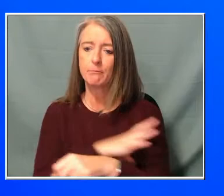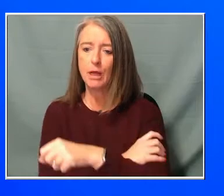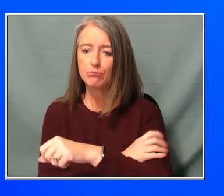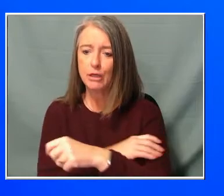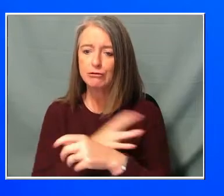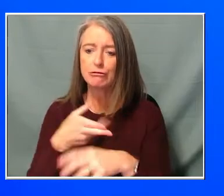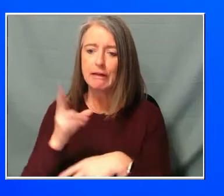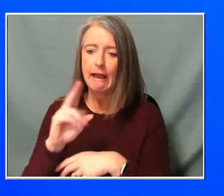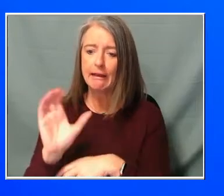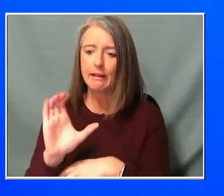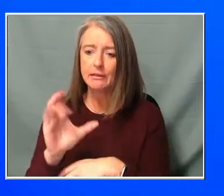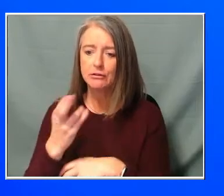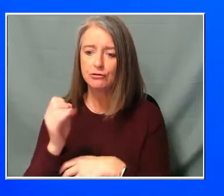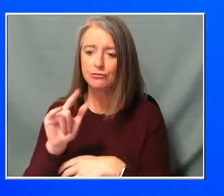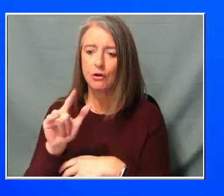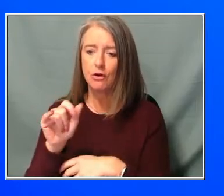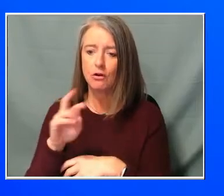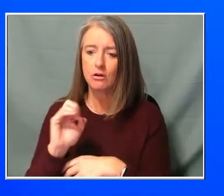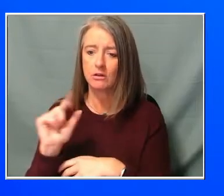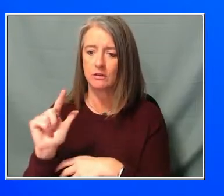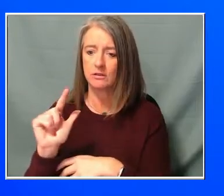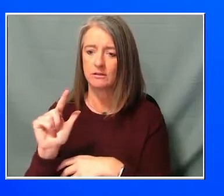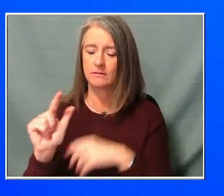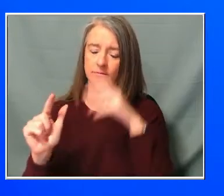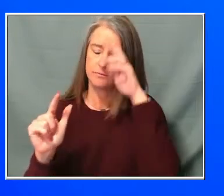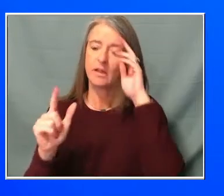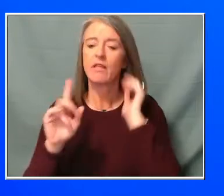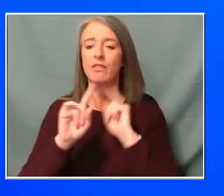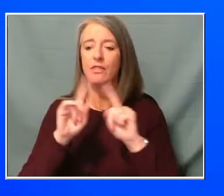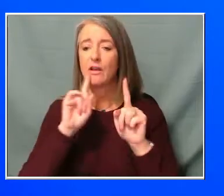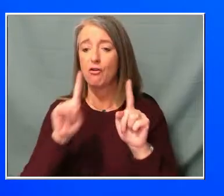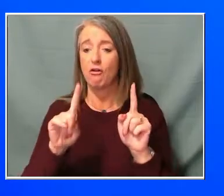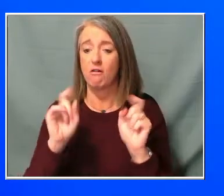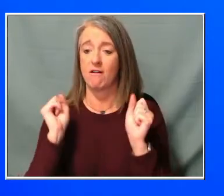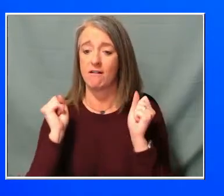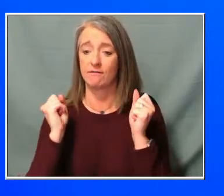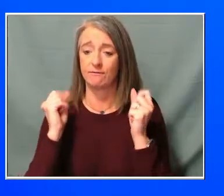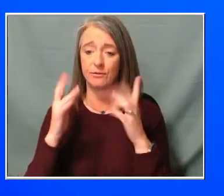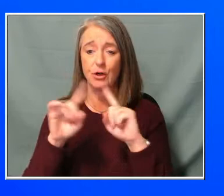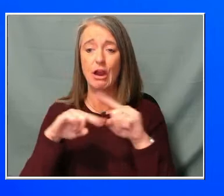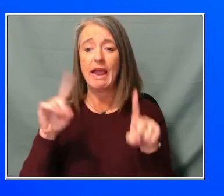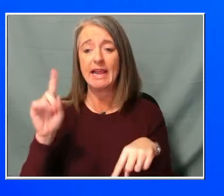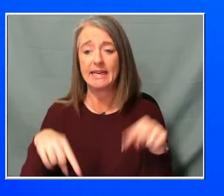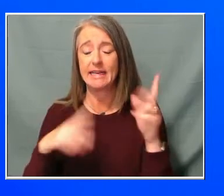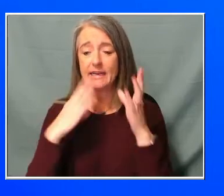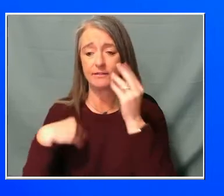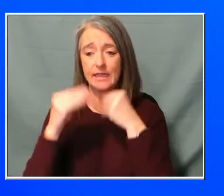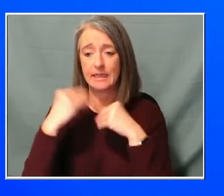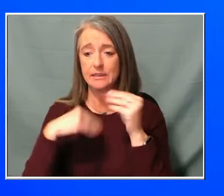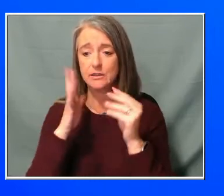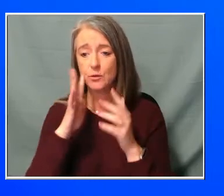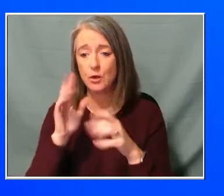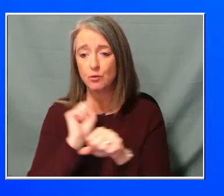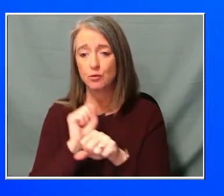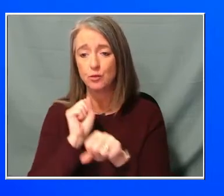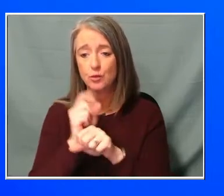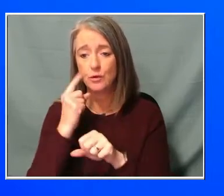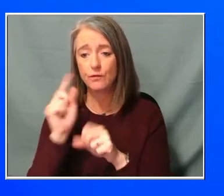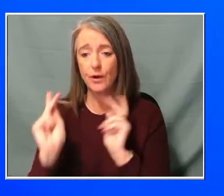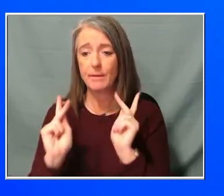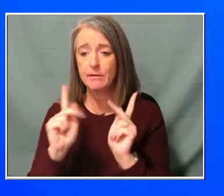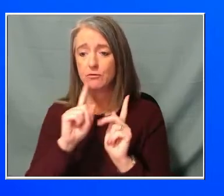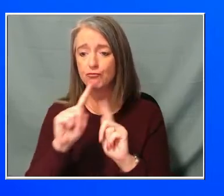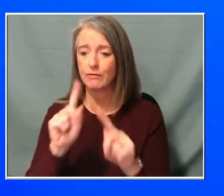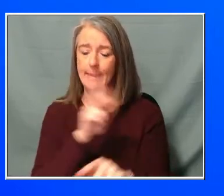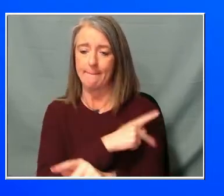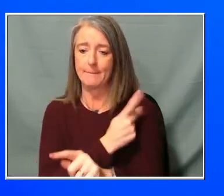cholesterol. And so I think that there are a variety of diets that will work for people, and it's really patient-centered.